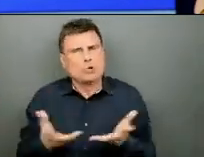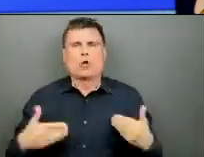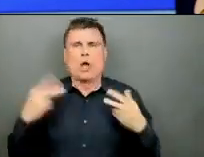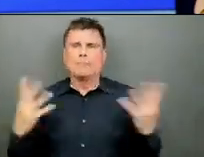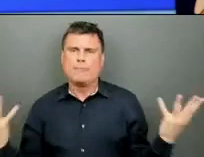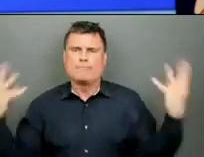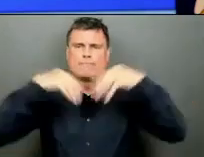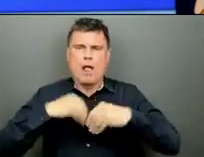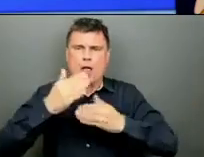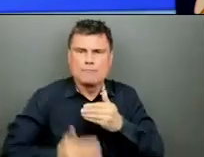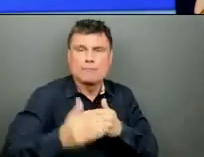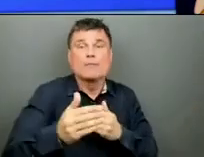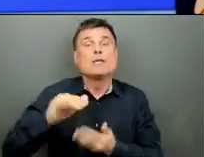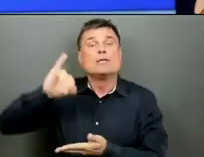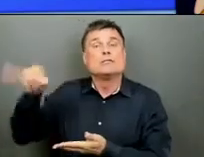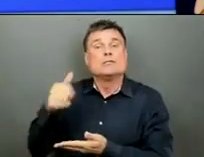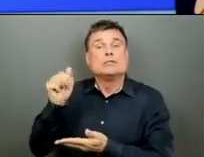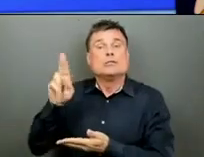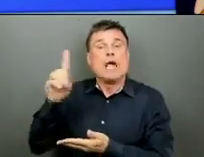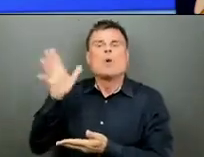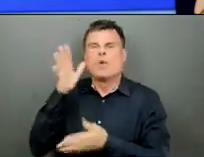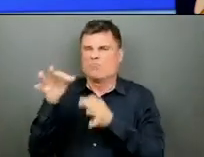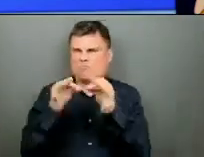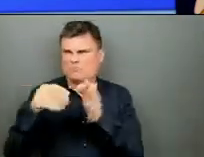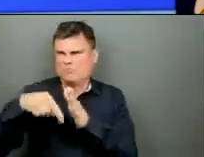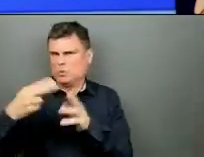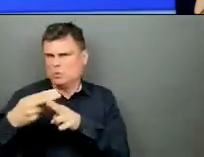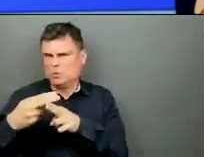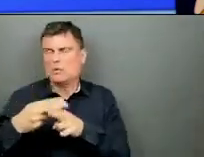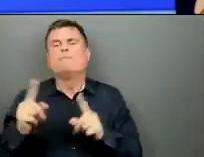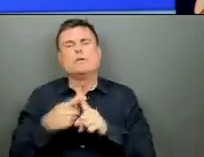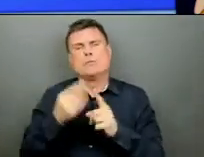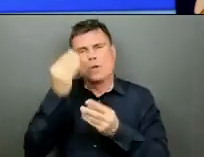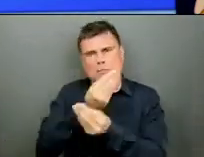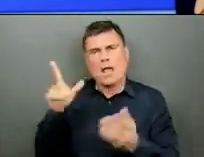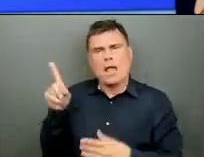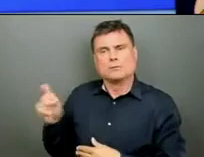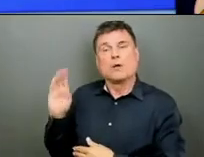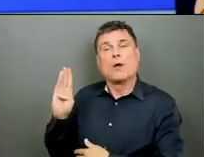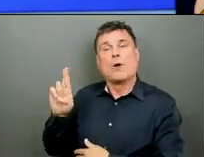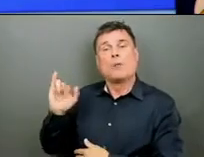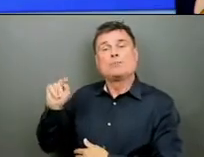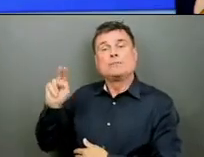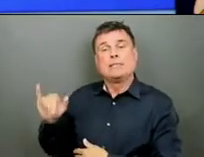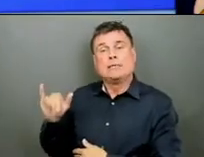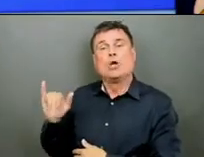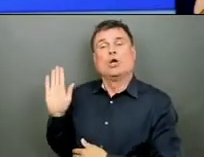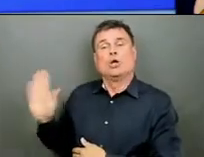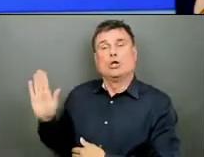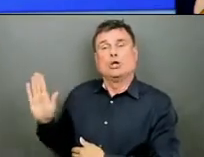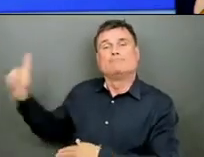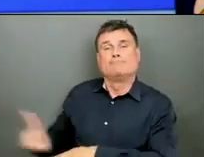minute, but before I do that, I want to ask Brittany to say a few words about how she's going to take on this new challenge that I've given to her as the